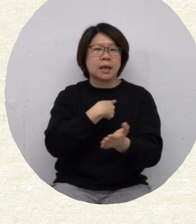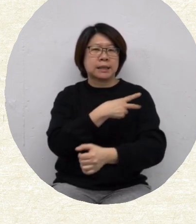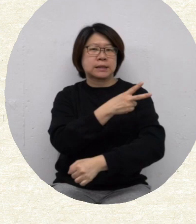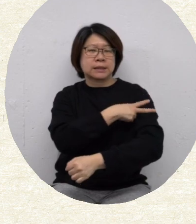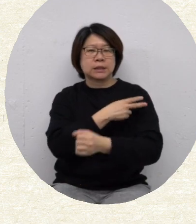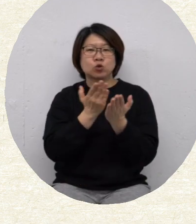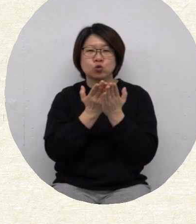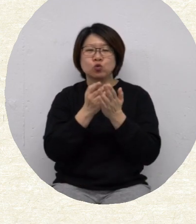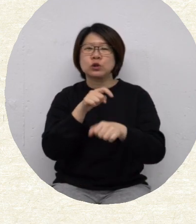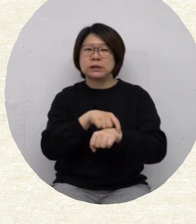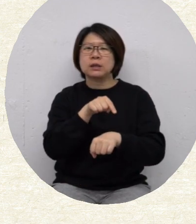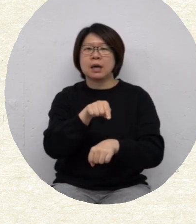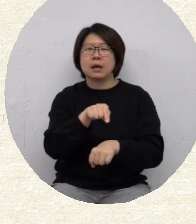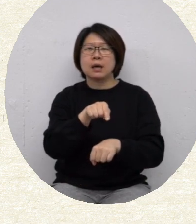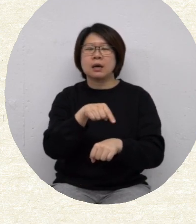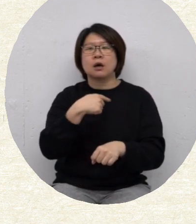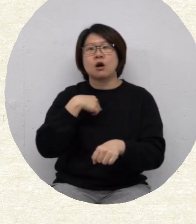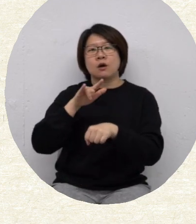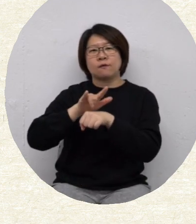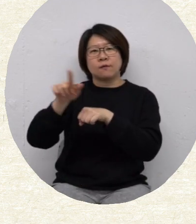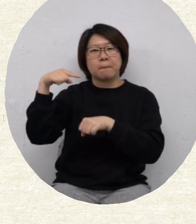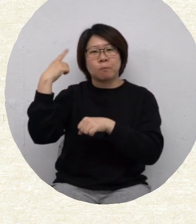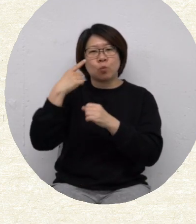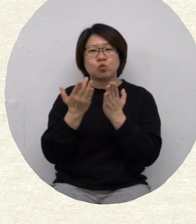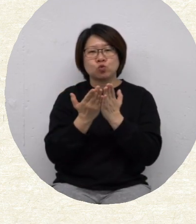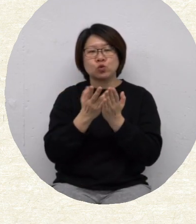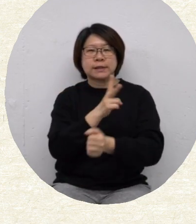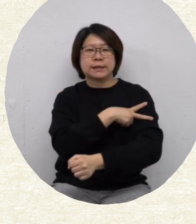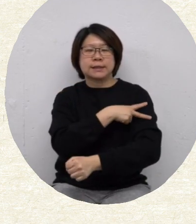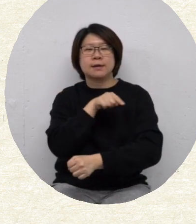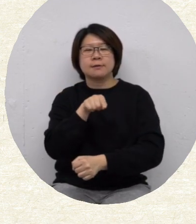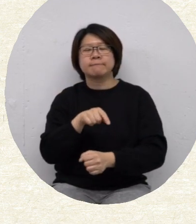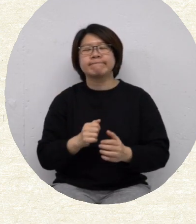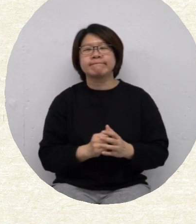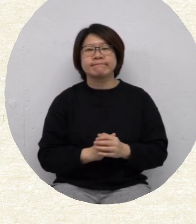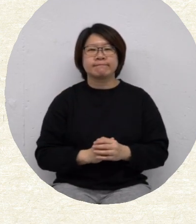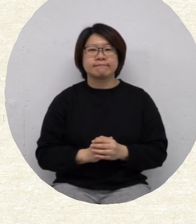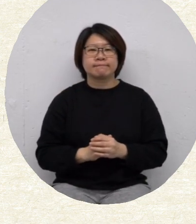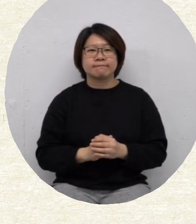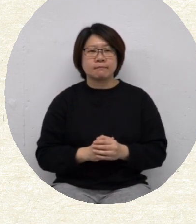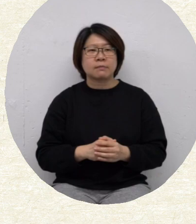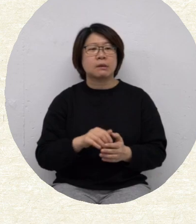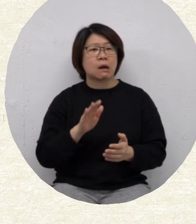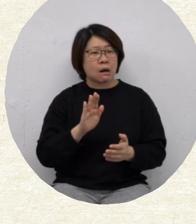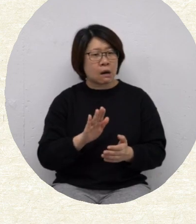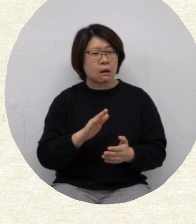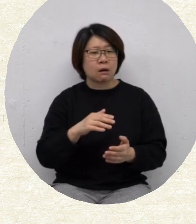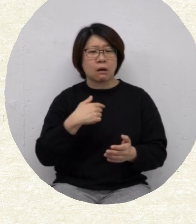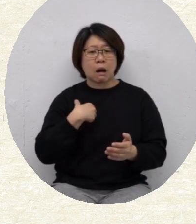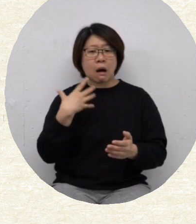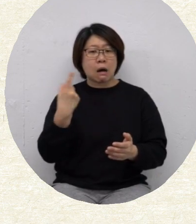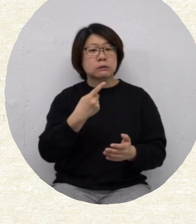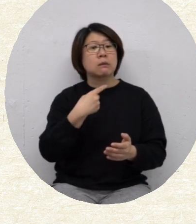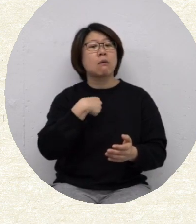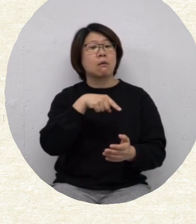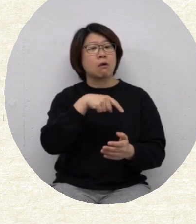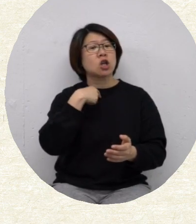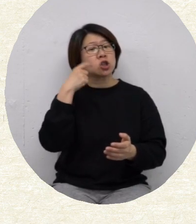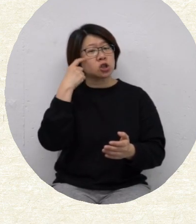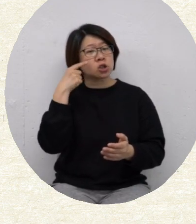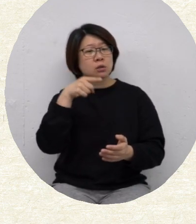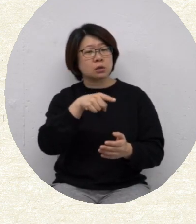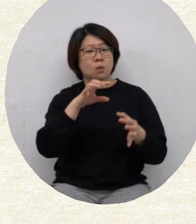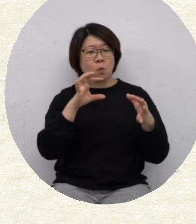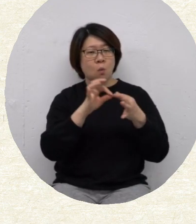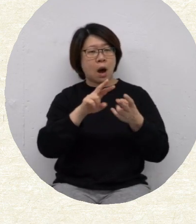from Hongik University in Seoul, South Korea. As a printmaking student in Korea, I studied all kinds of